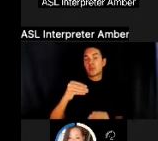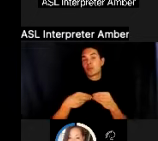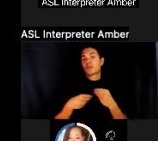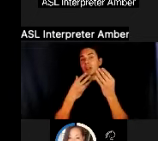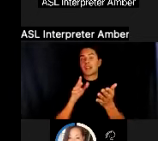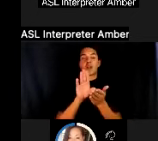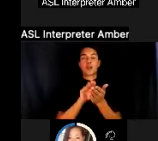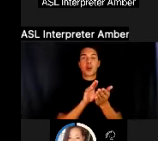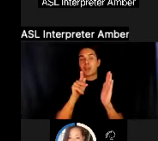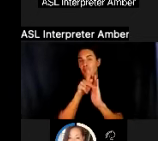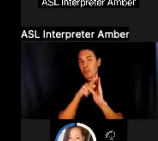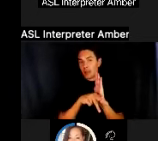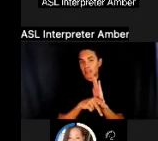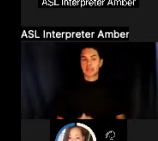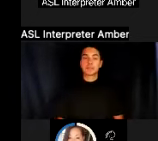of the policy.